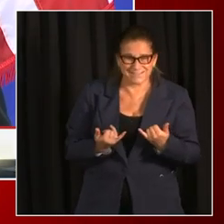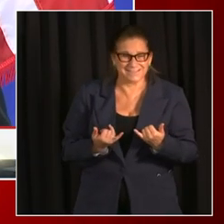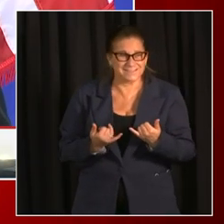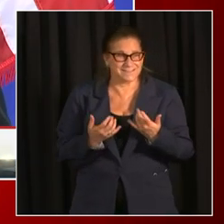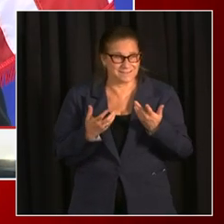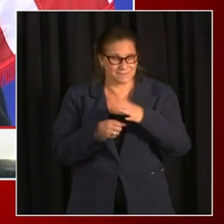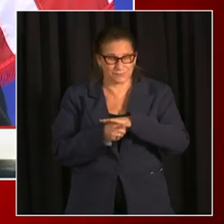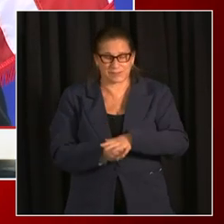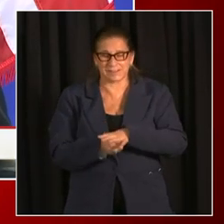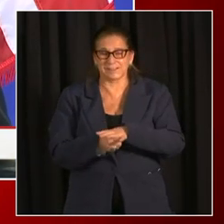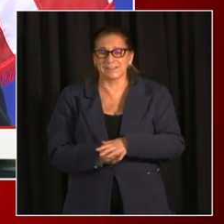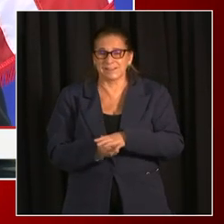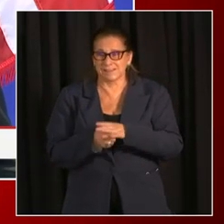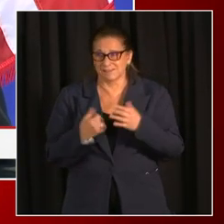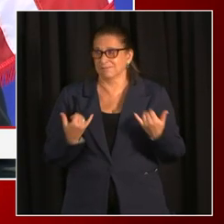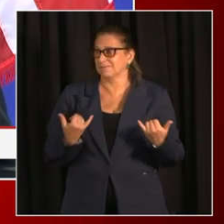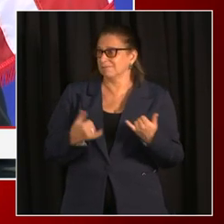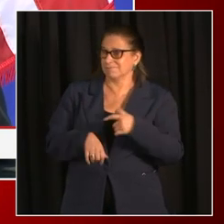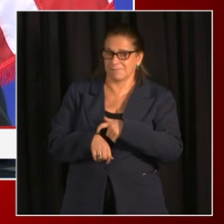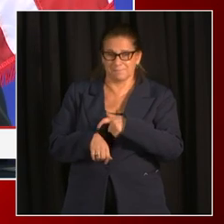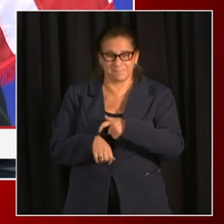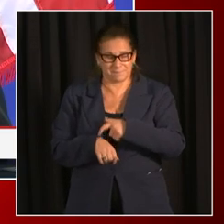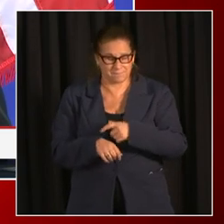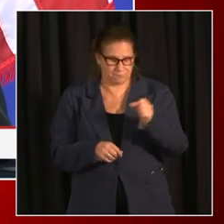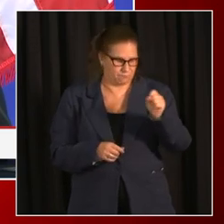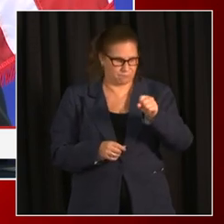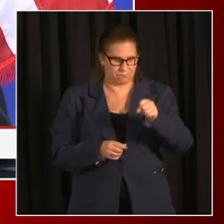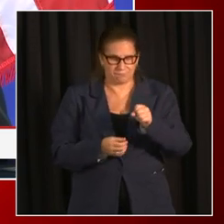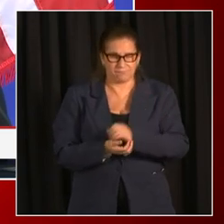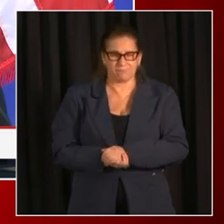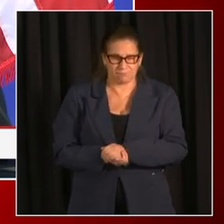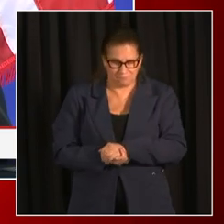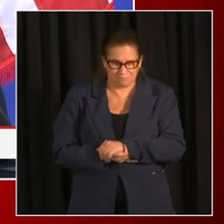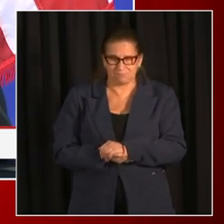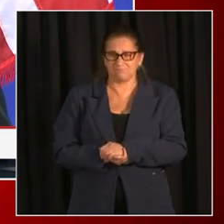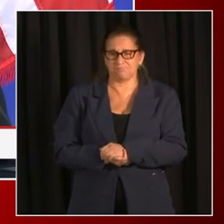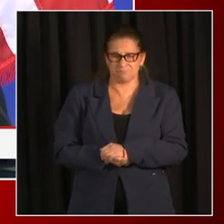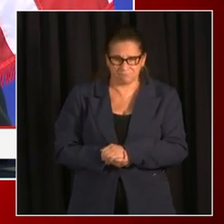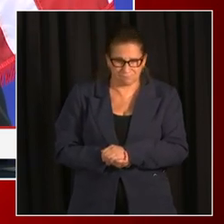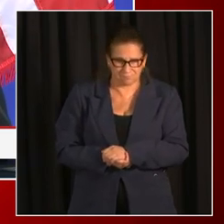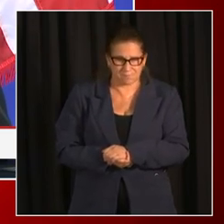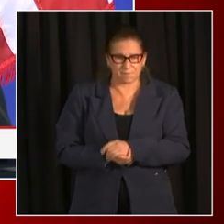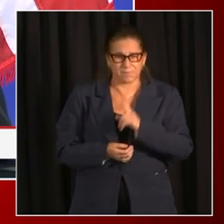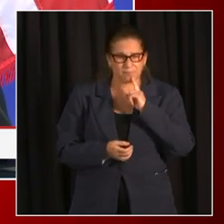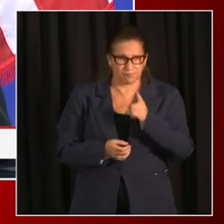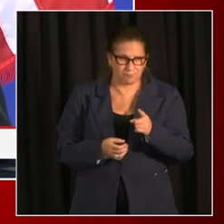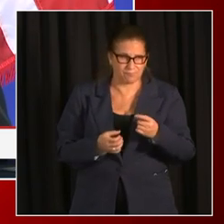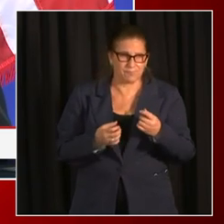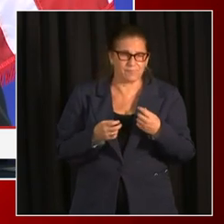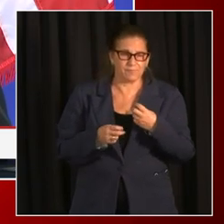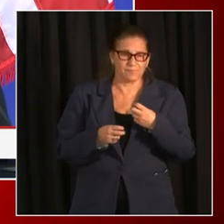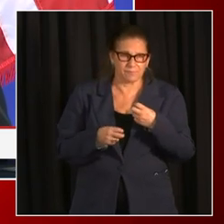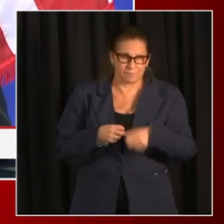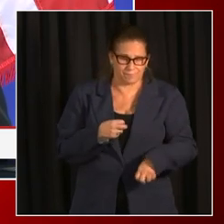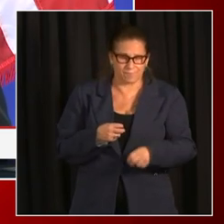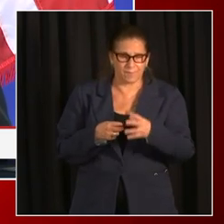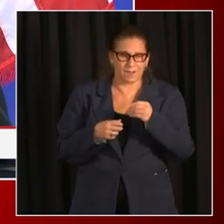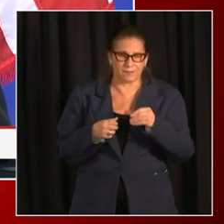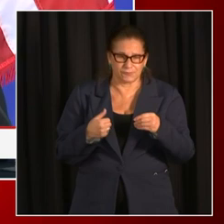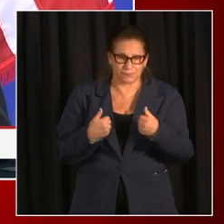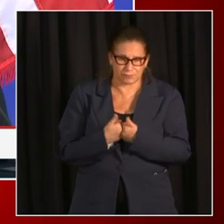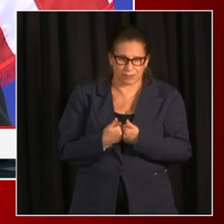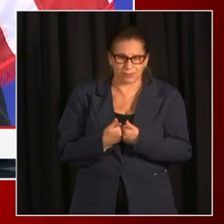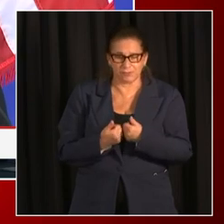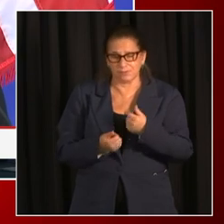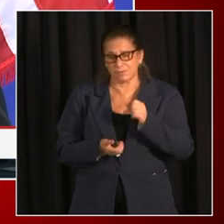suppression efforts taking place, and real problems with people trying to slow mail